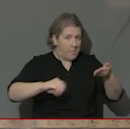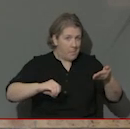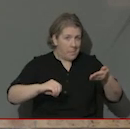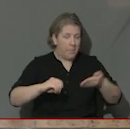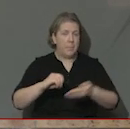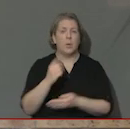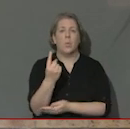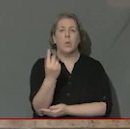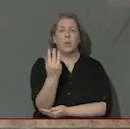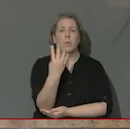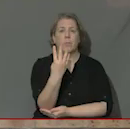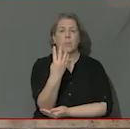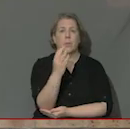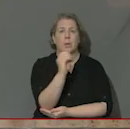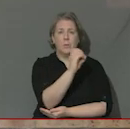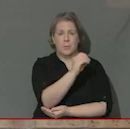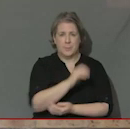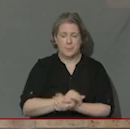194,400.